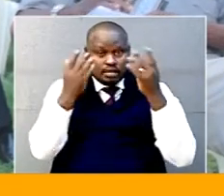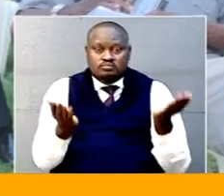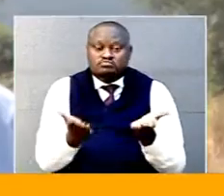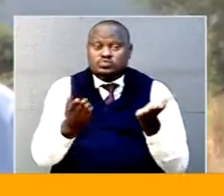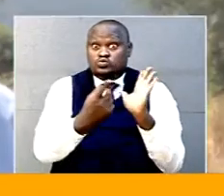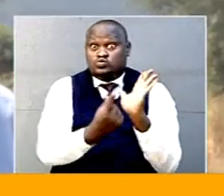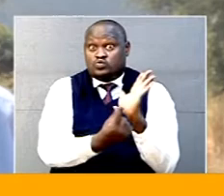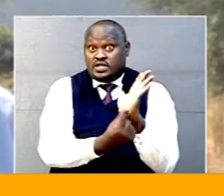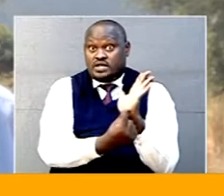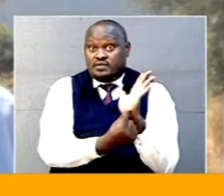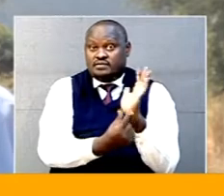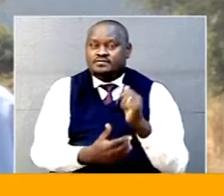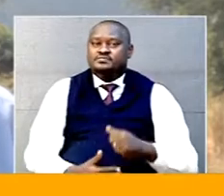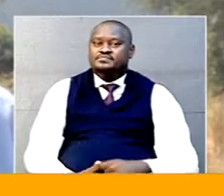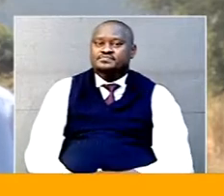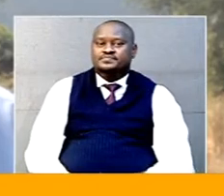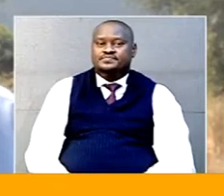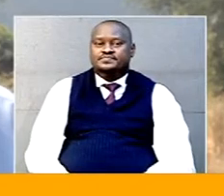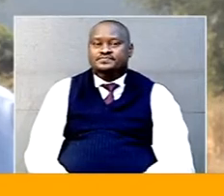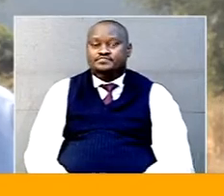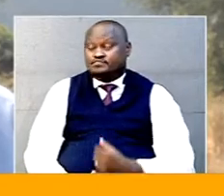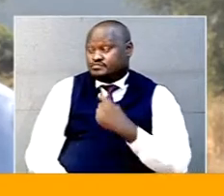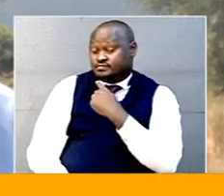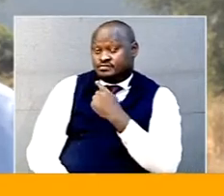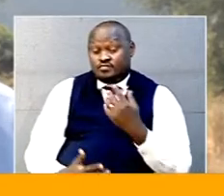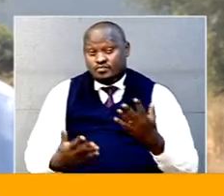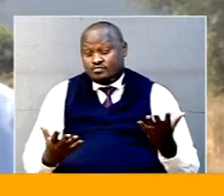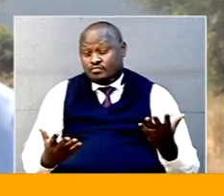development. When you look at how much